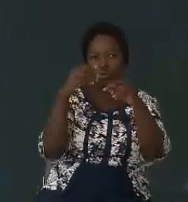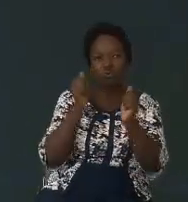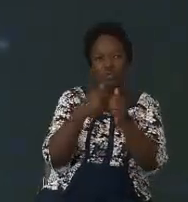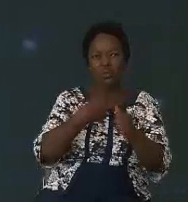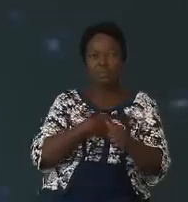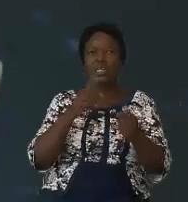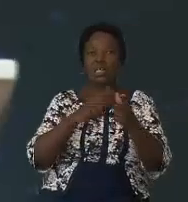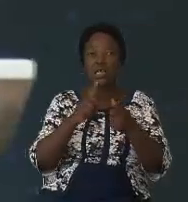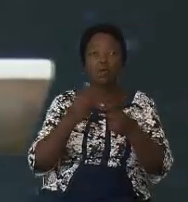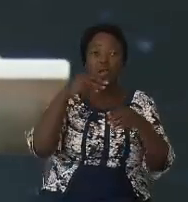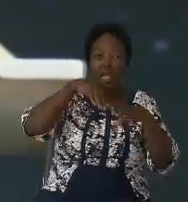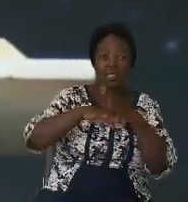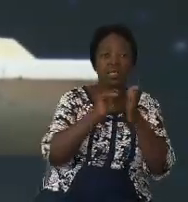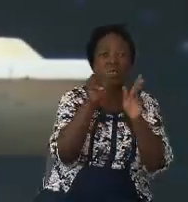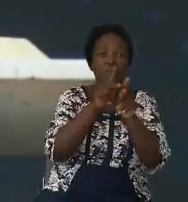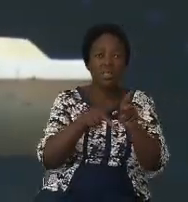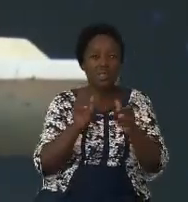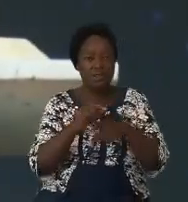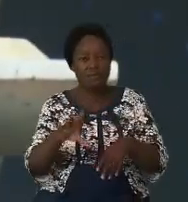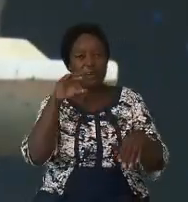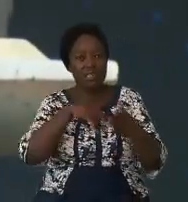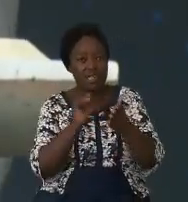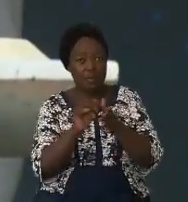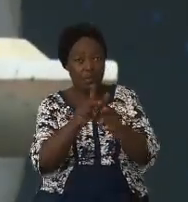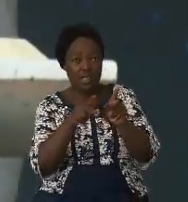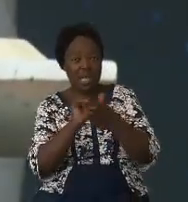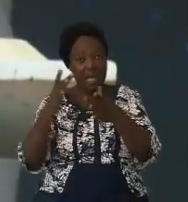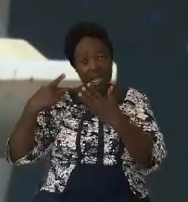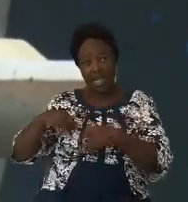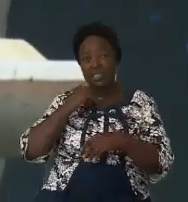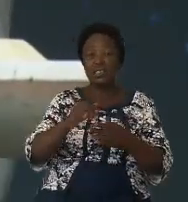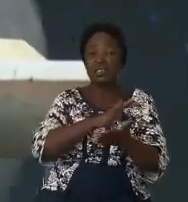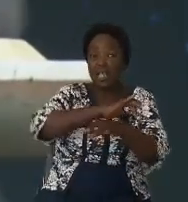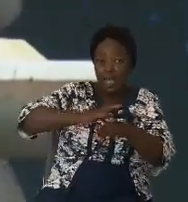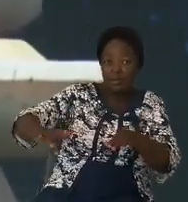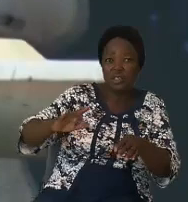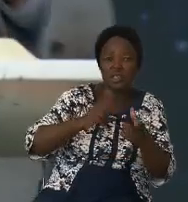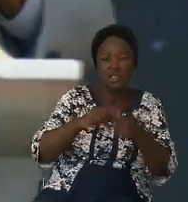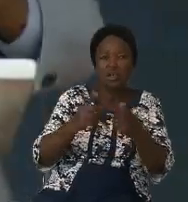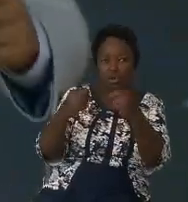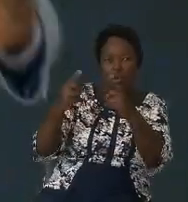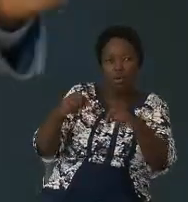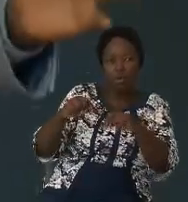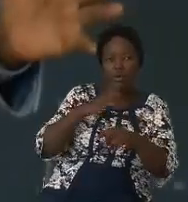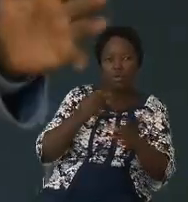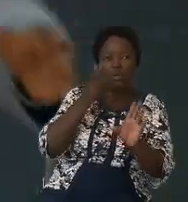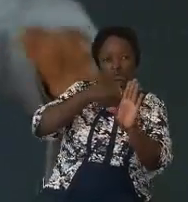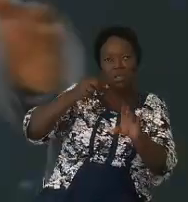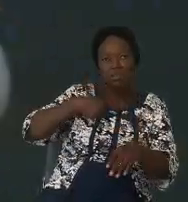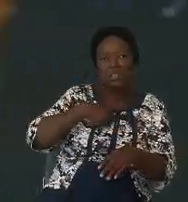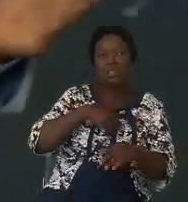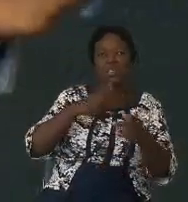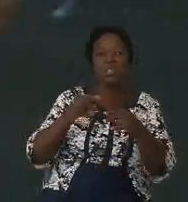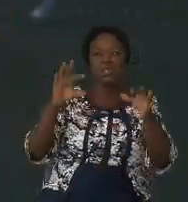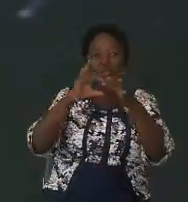power of Christ came and drove me out. I've discovered the place is empty. Come and join me.